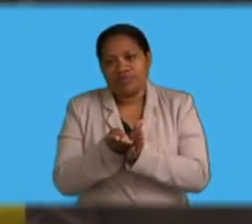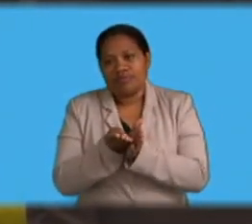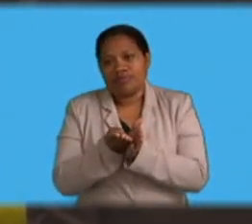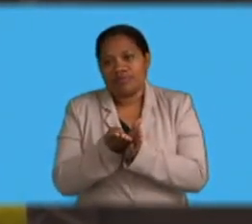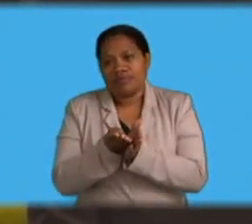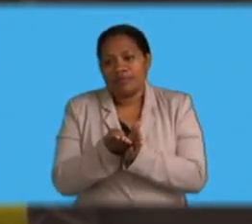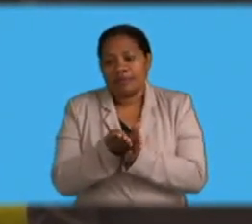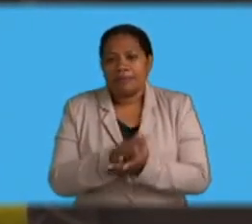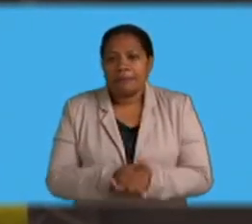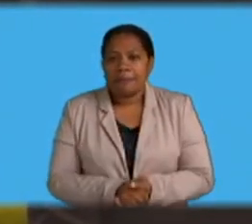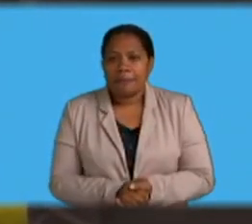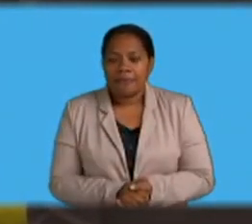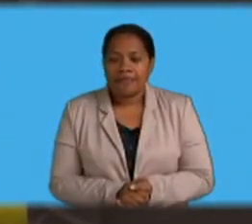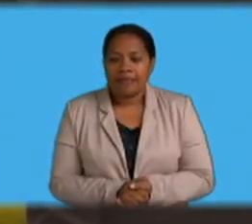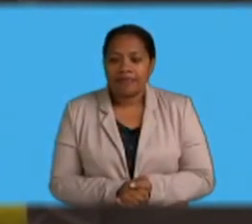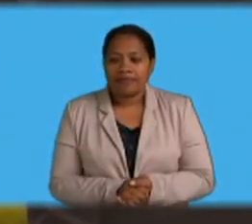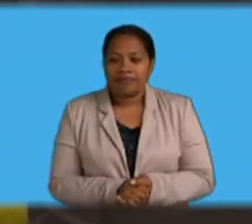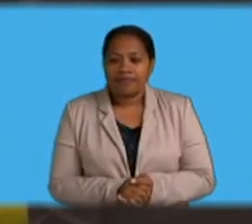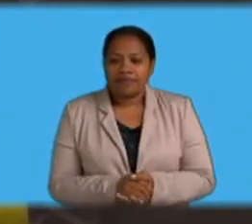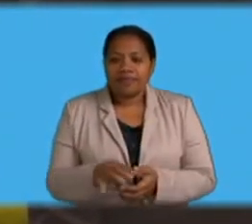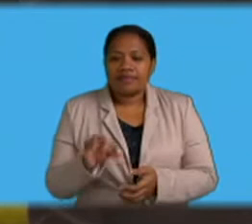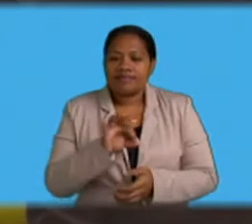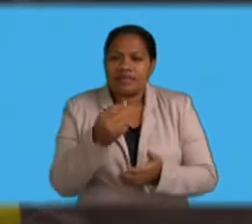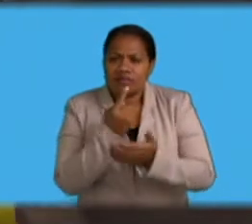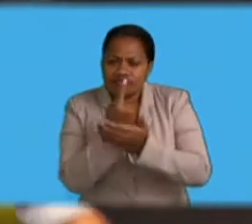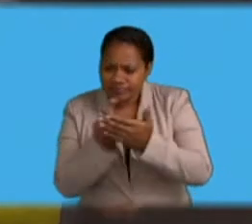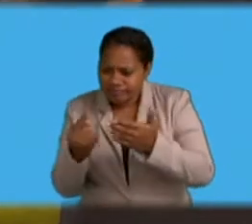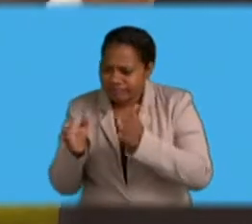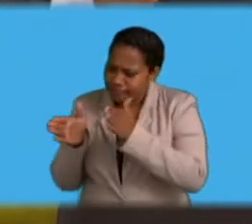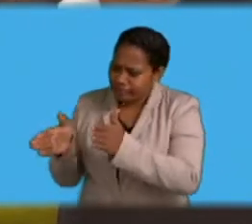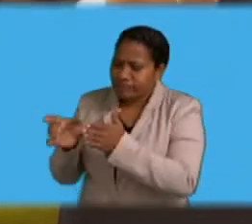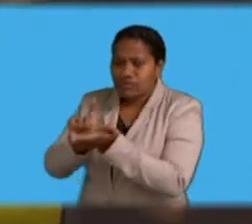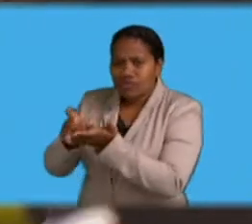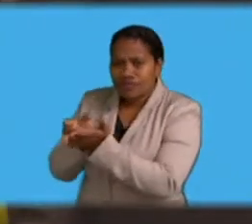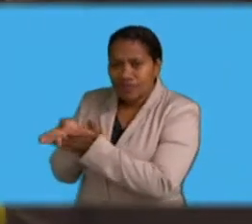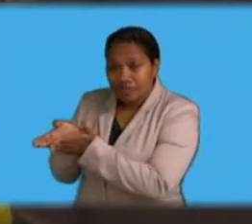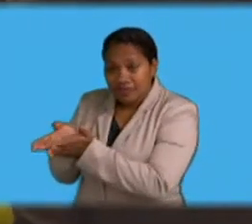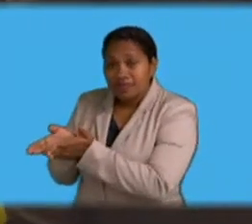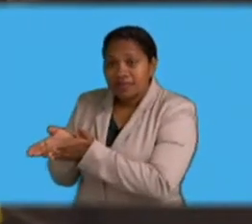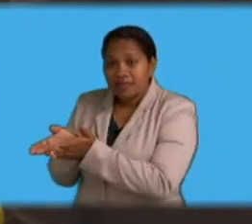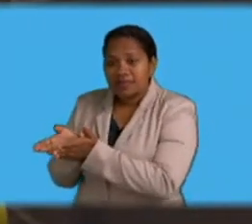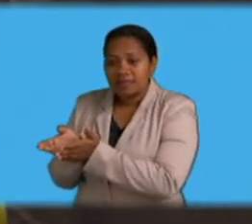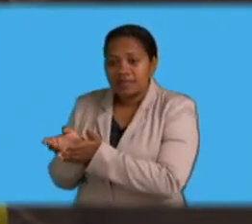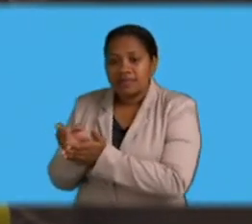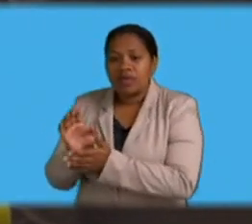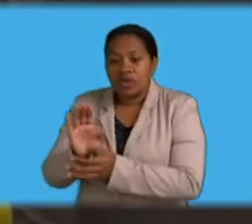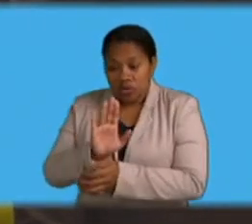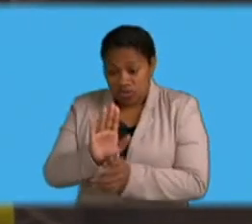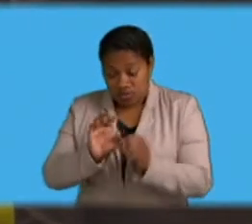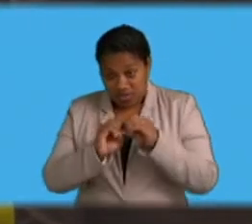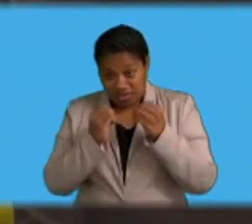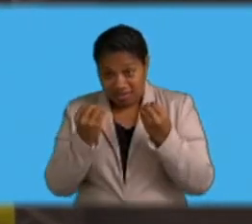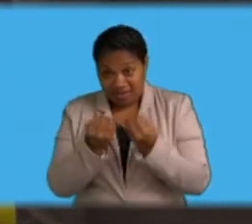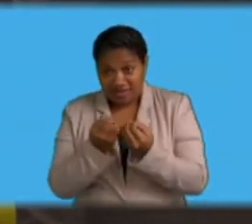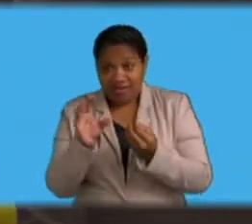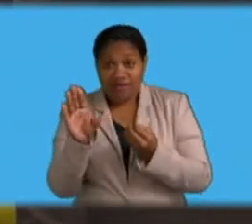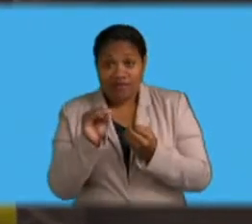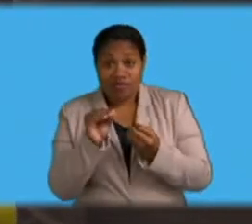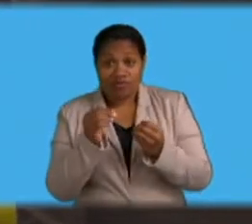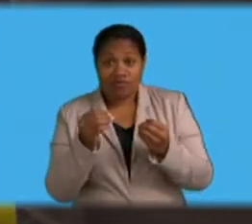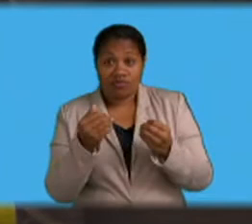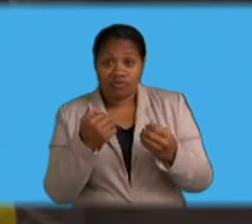not peculiar only to the civil service. The organization that he came from USP, the private